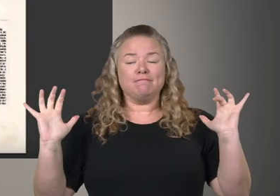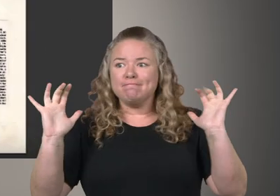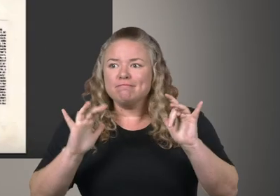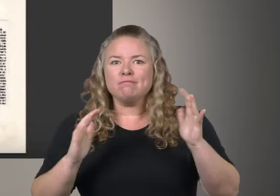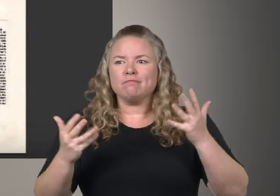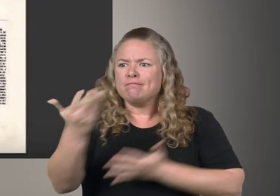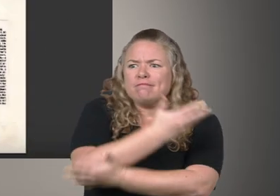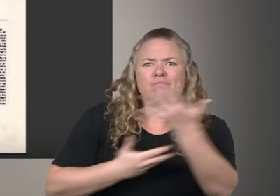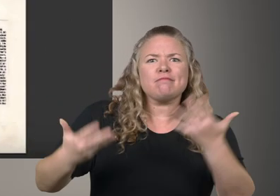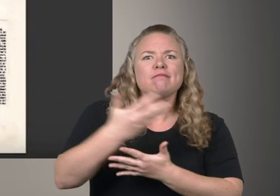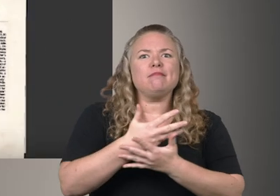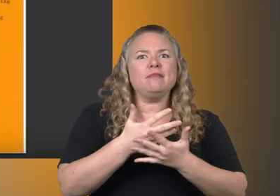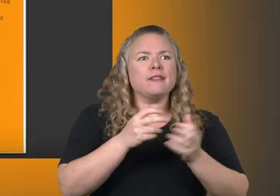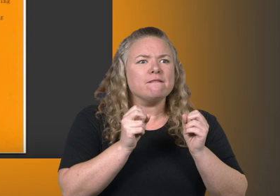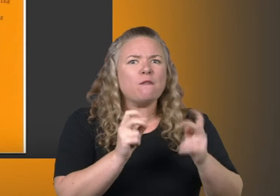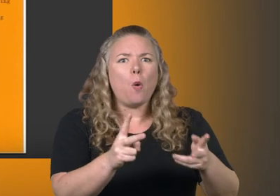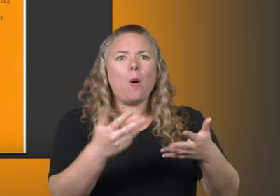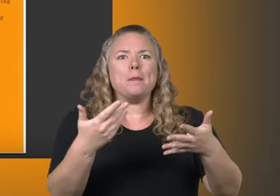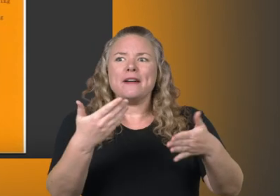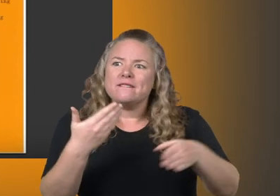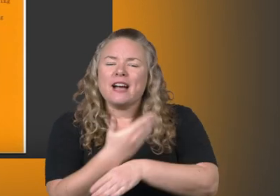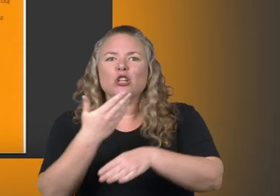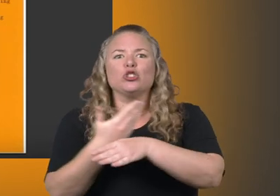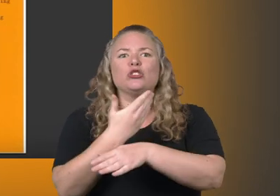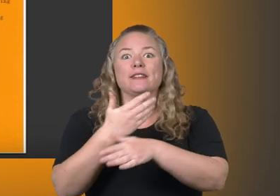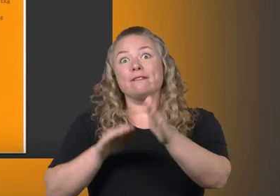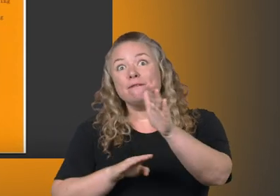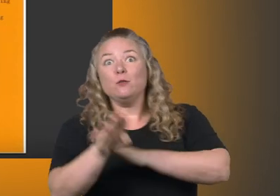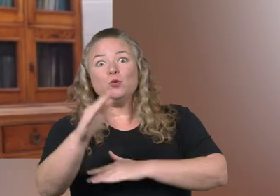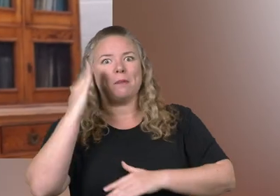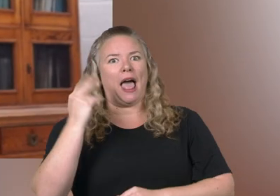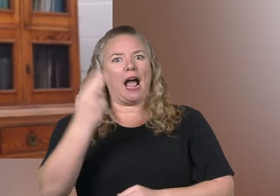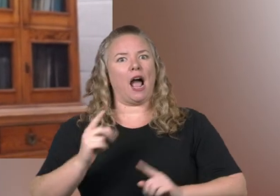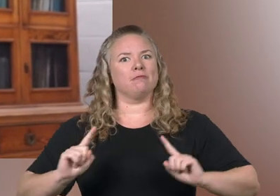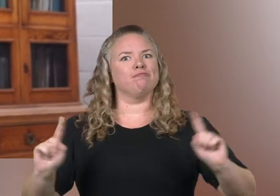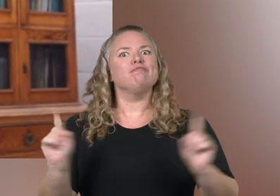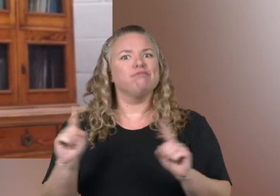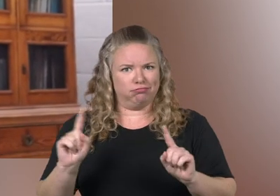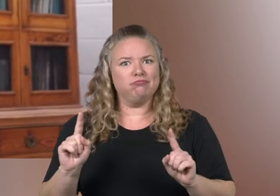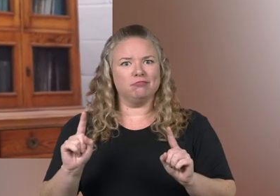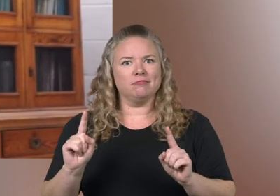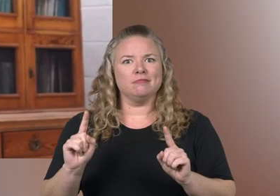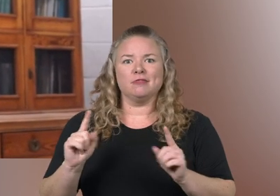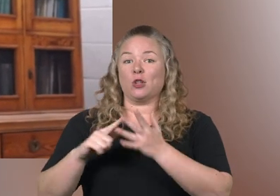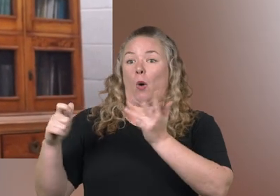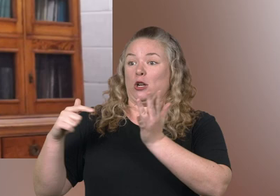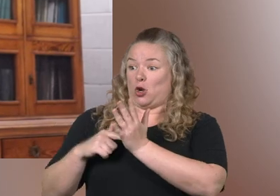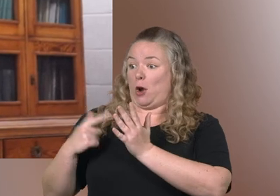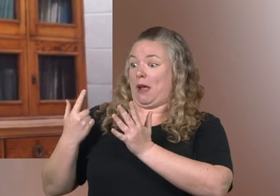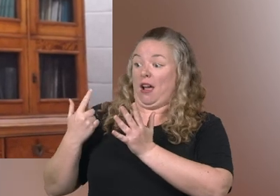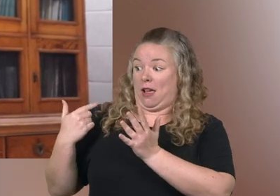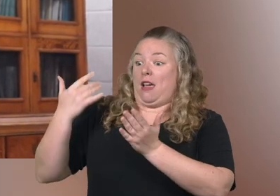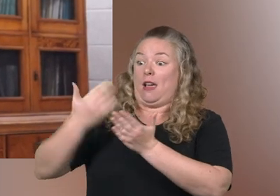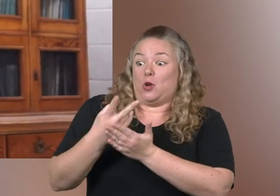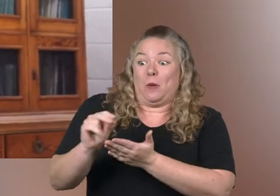UK to discuss the form, function and future of black art. 2012 was the anniversary of that event, and